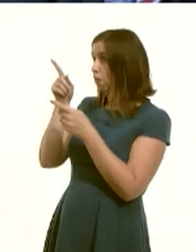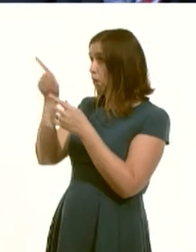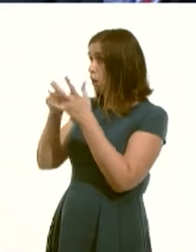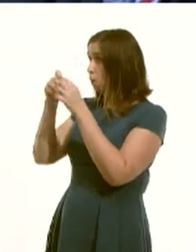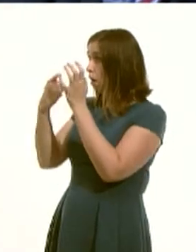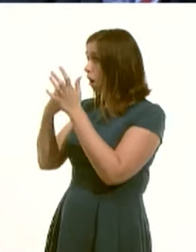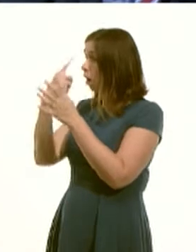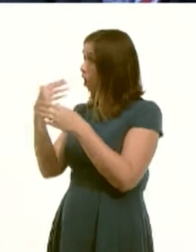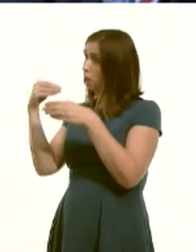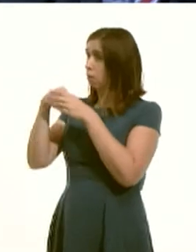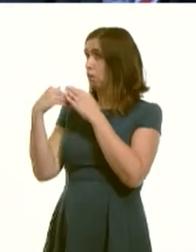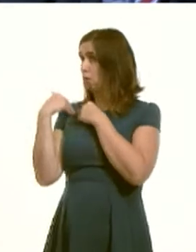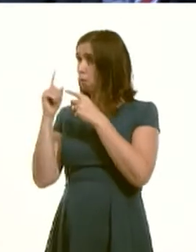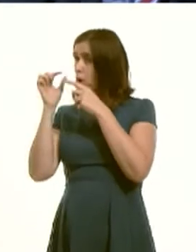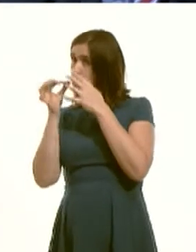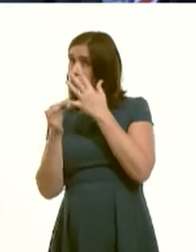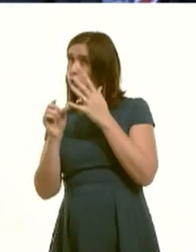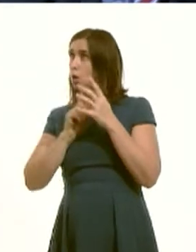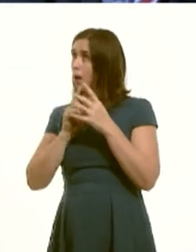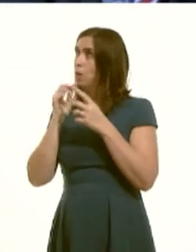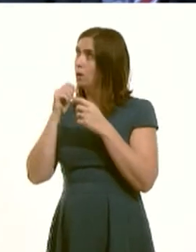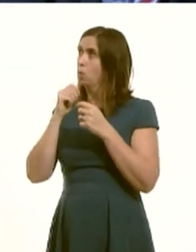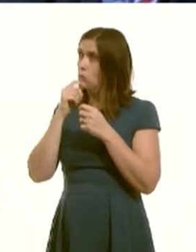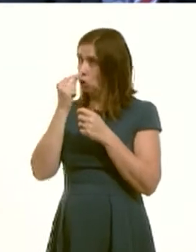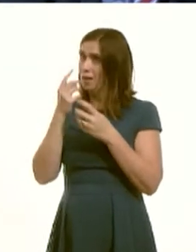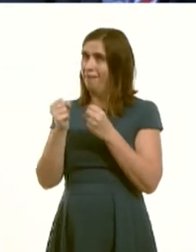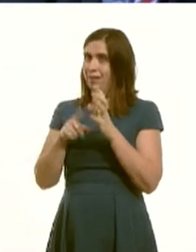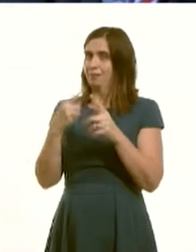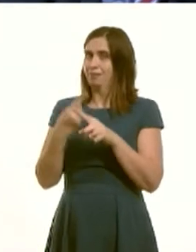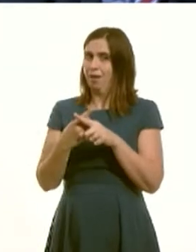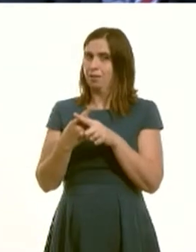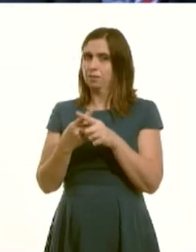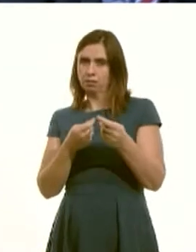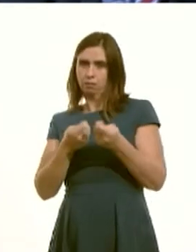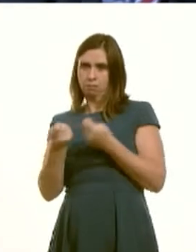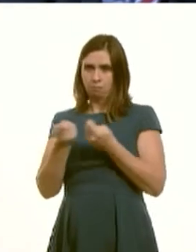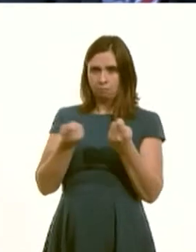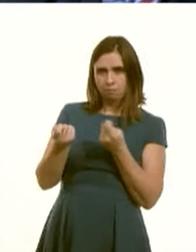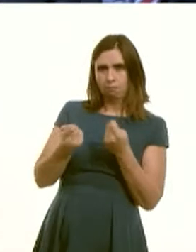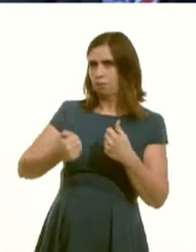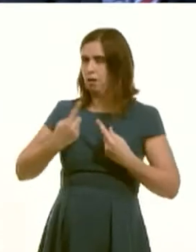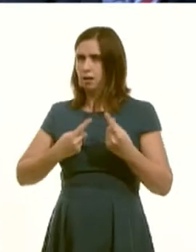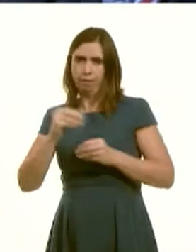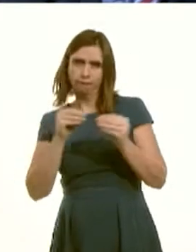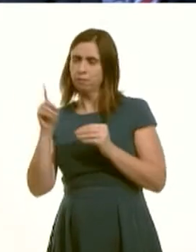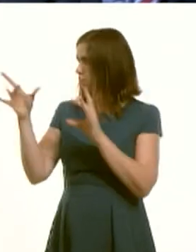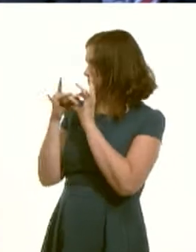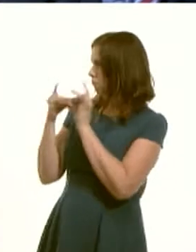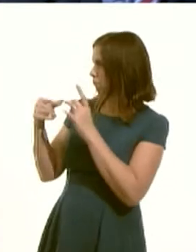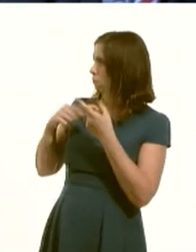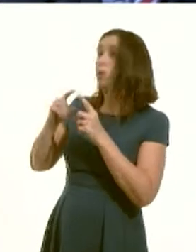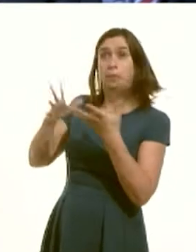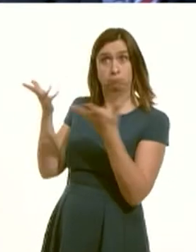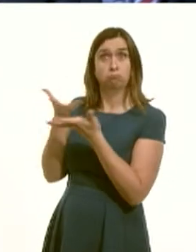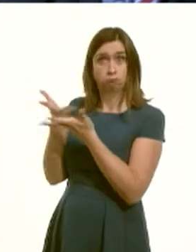play as we accumulate tax varying powers. Absolutely crucial, as the member says, that we're able to have a